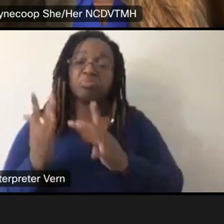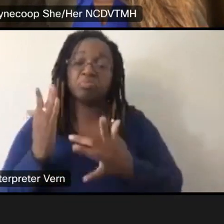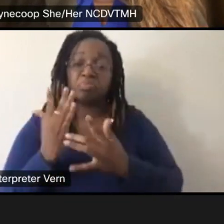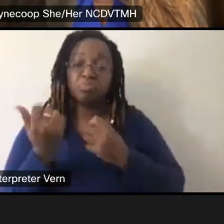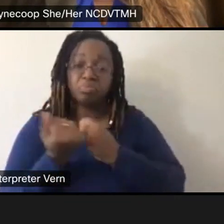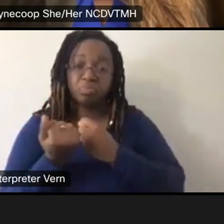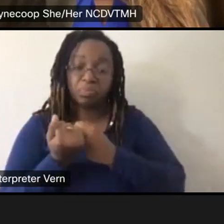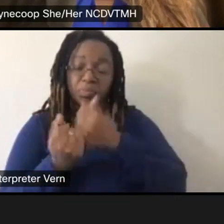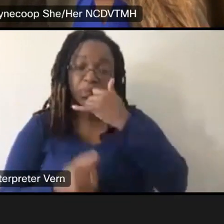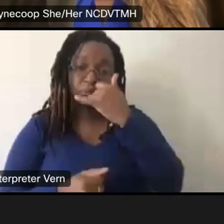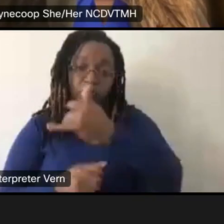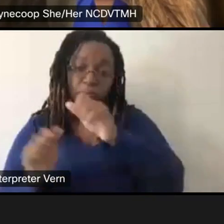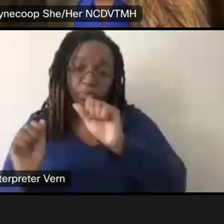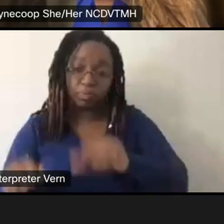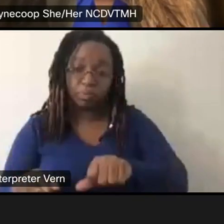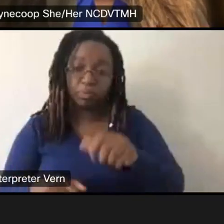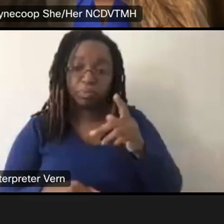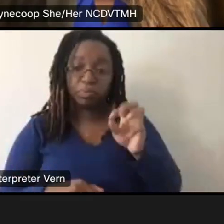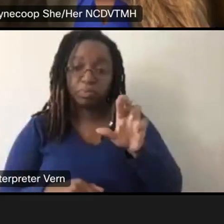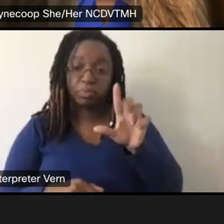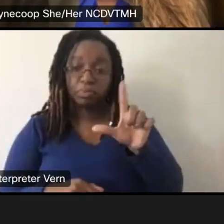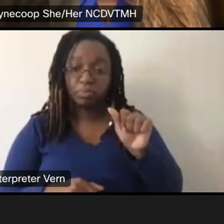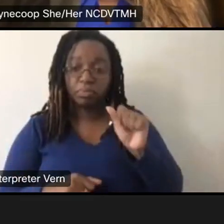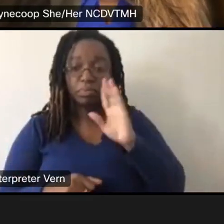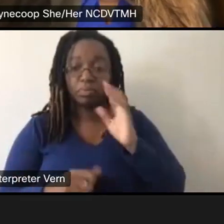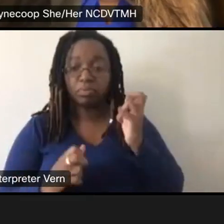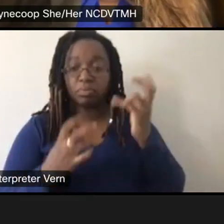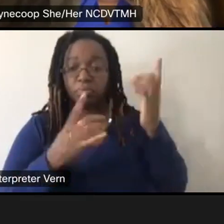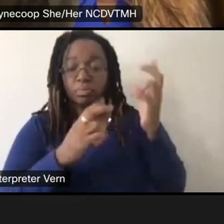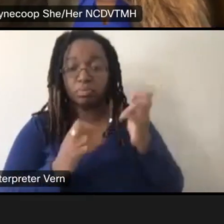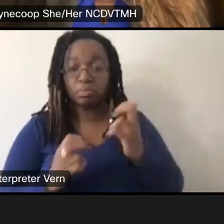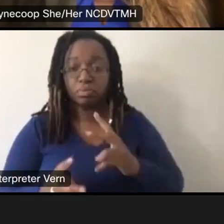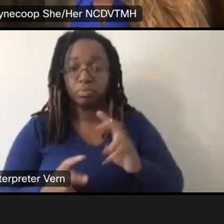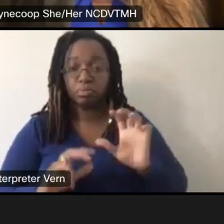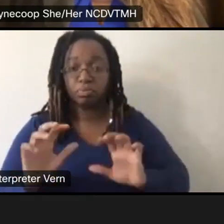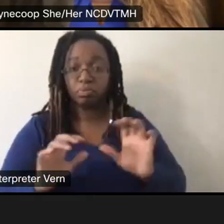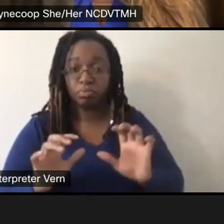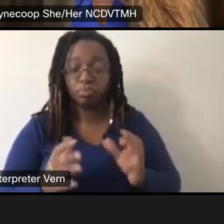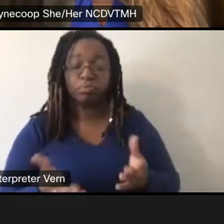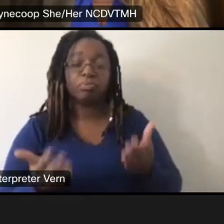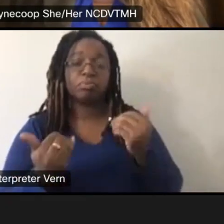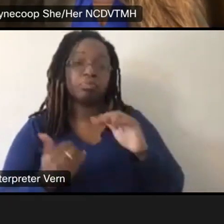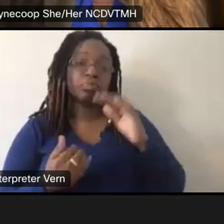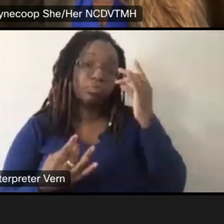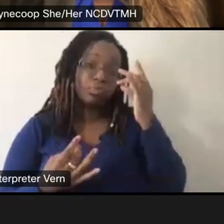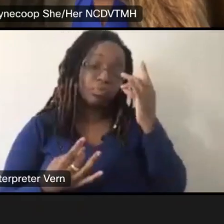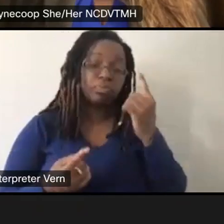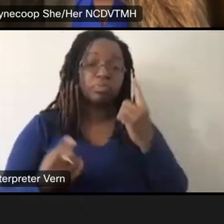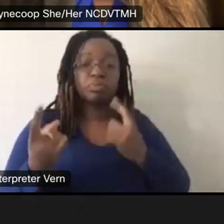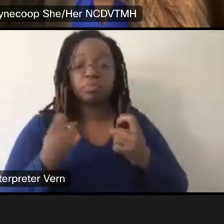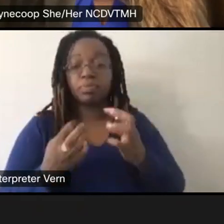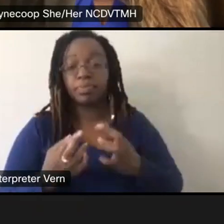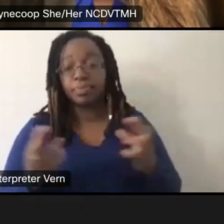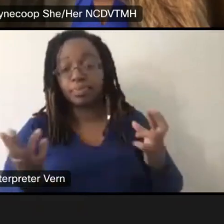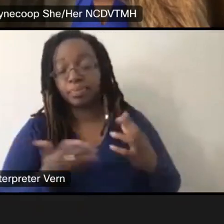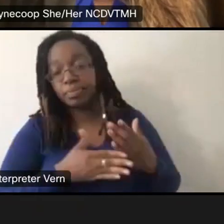box. We welcome you to use the chat feature to share thoughts, questions, and resources throughout the session. Your